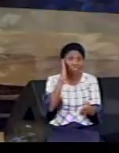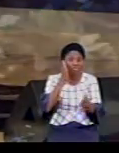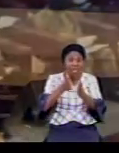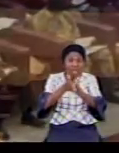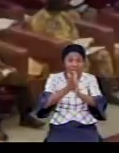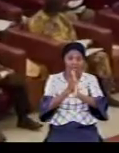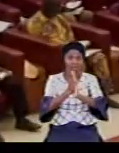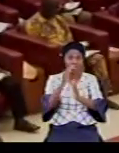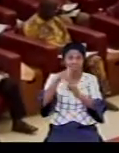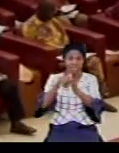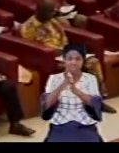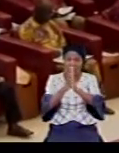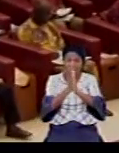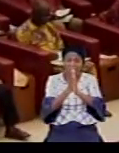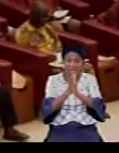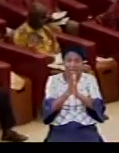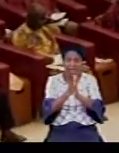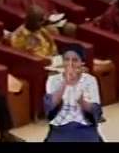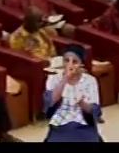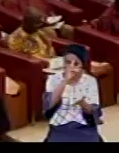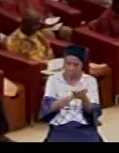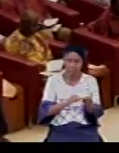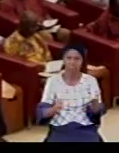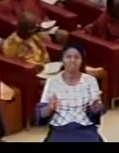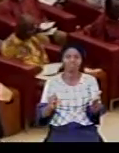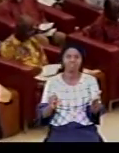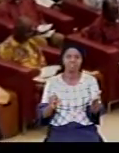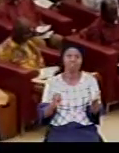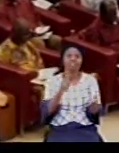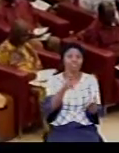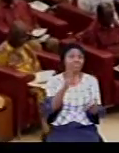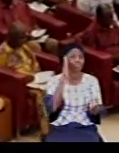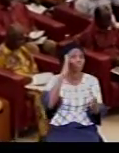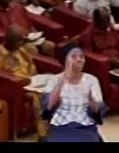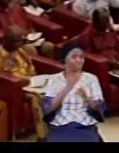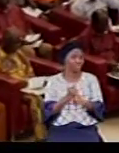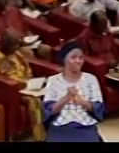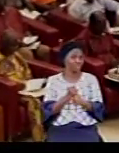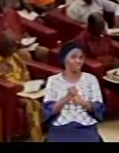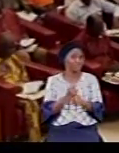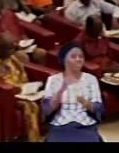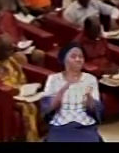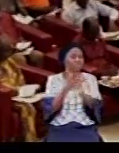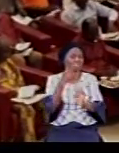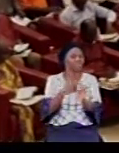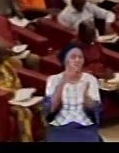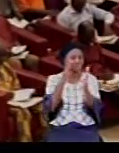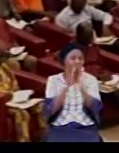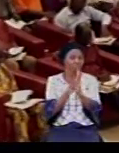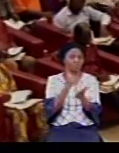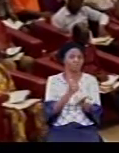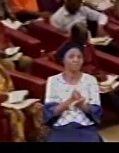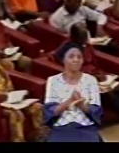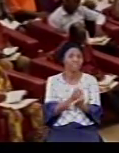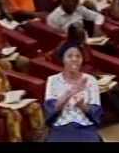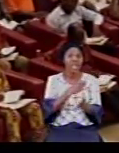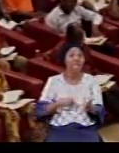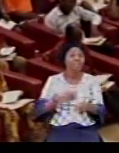prayer, believing, ye shall receive. And all